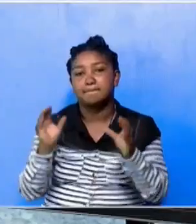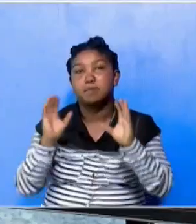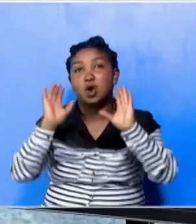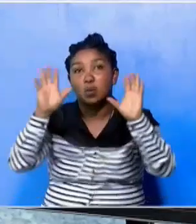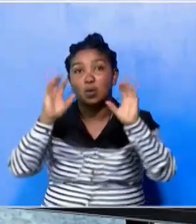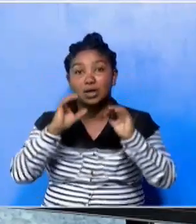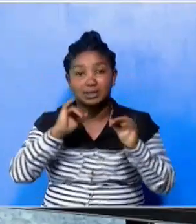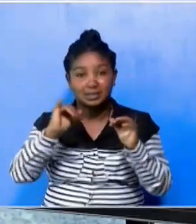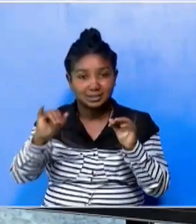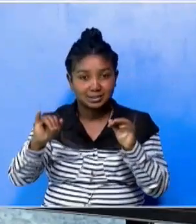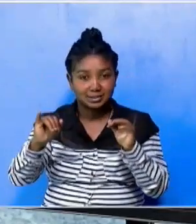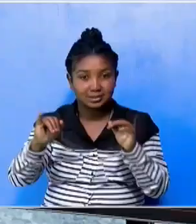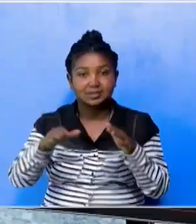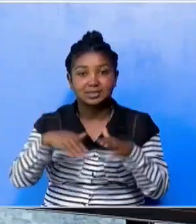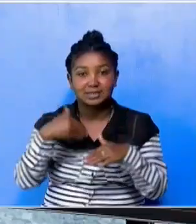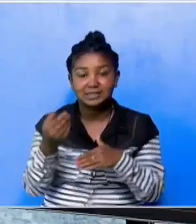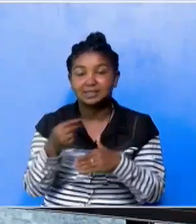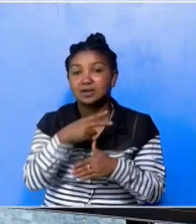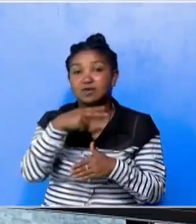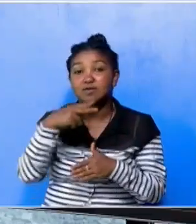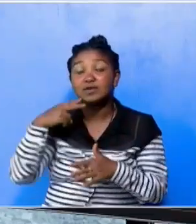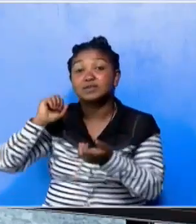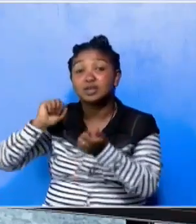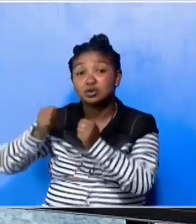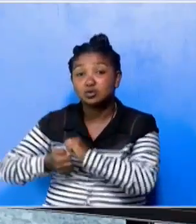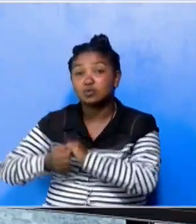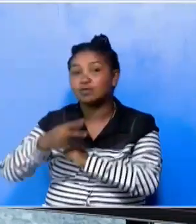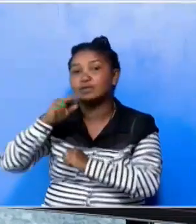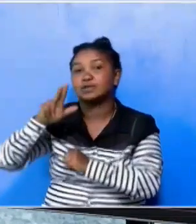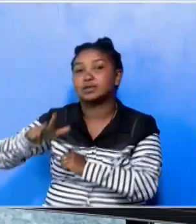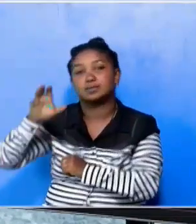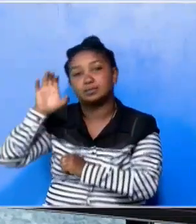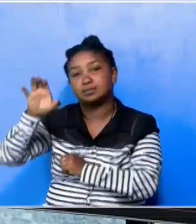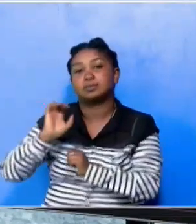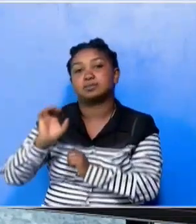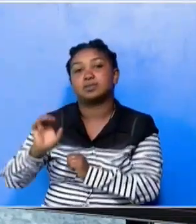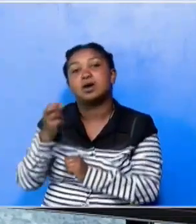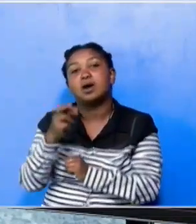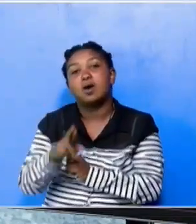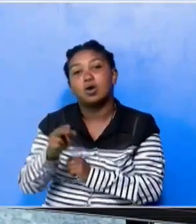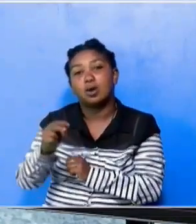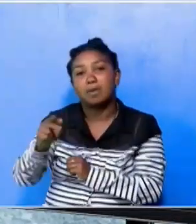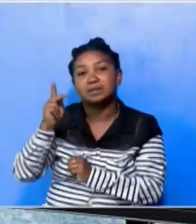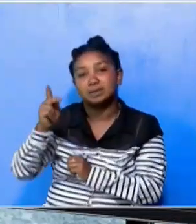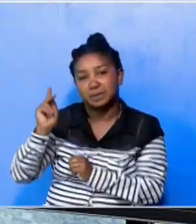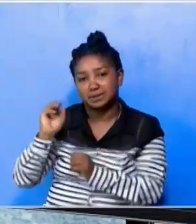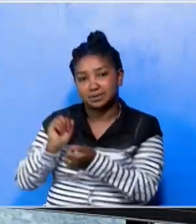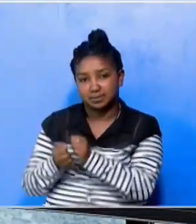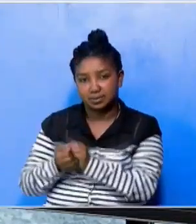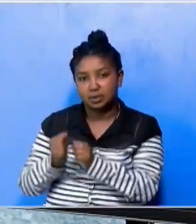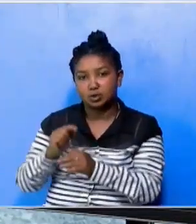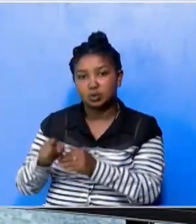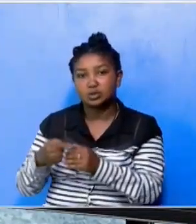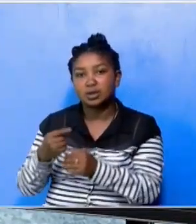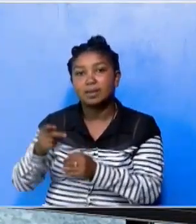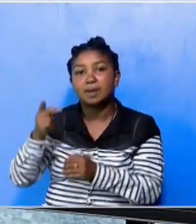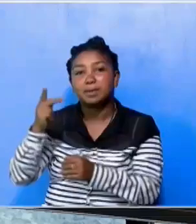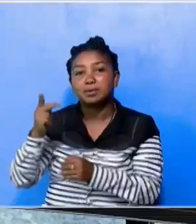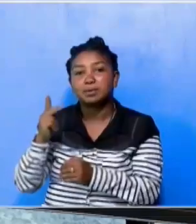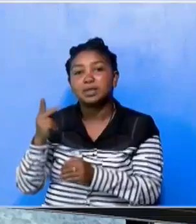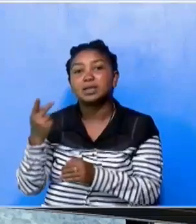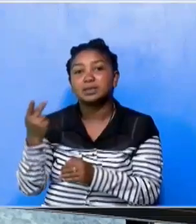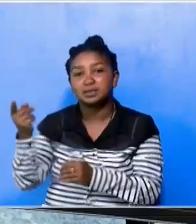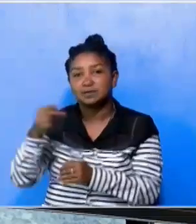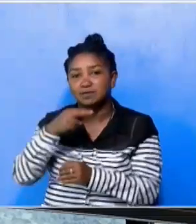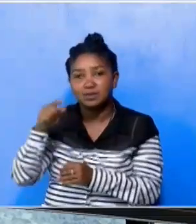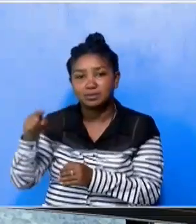is. Then this verb should be changed into verb 3 or past participle. So what's the past participle of this